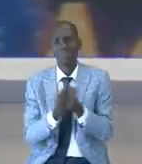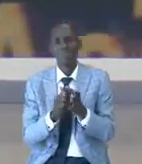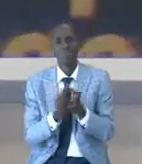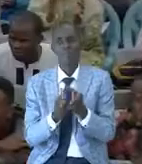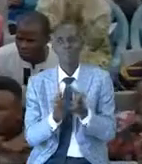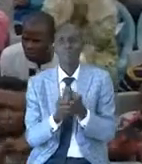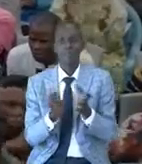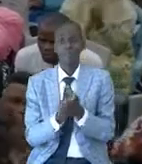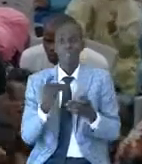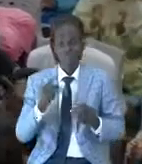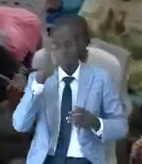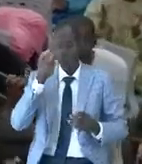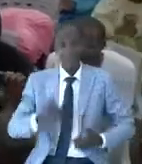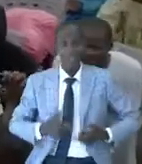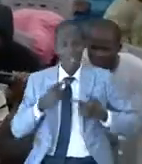Turned around.